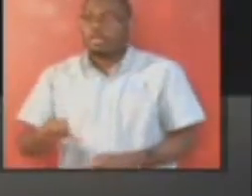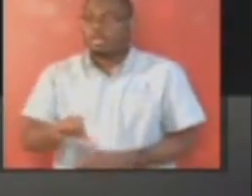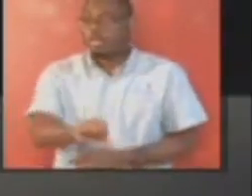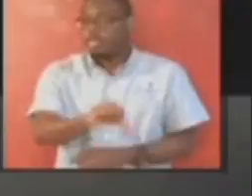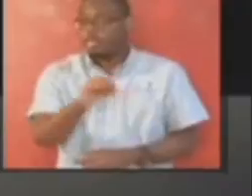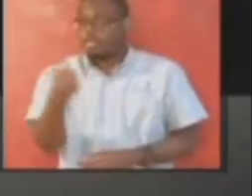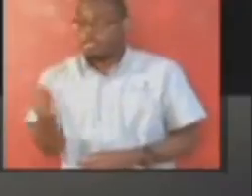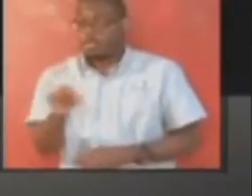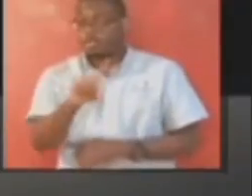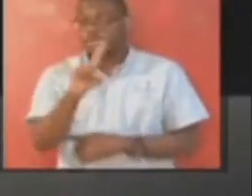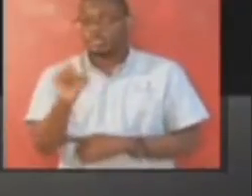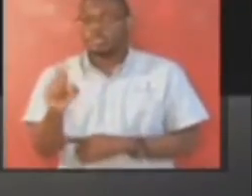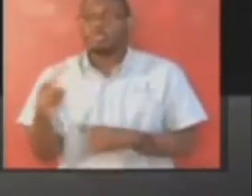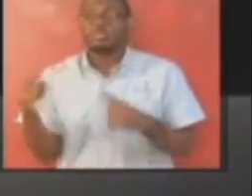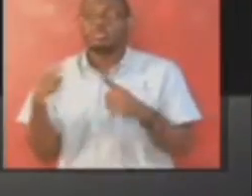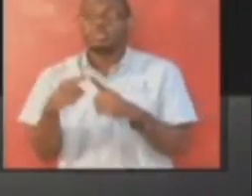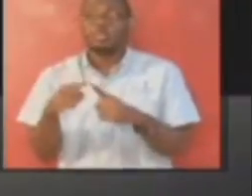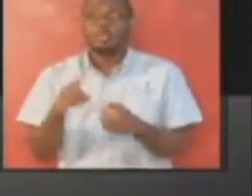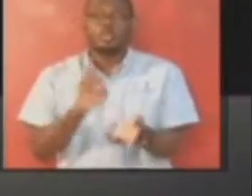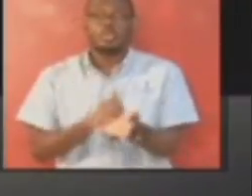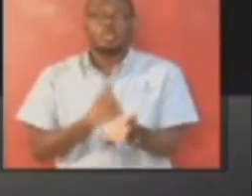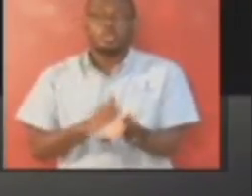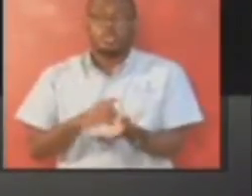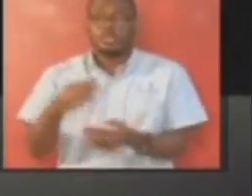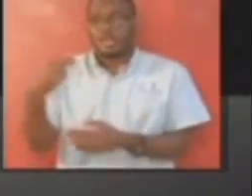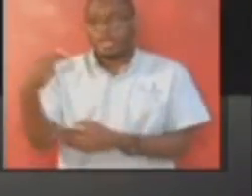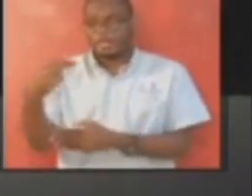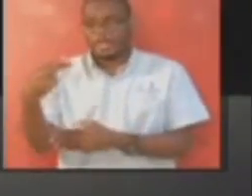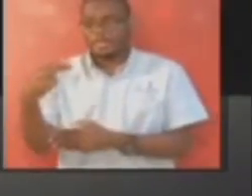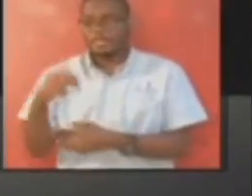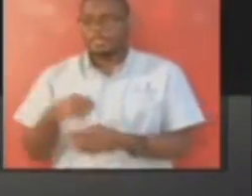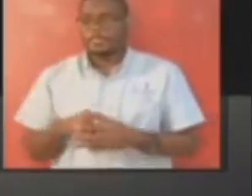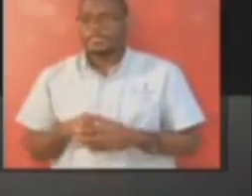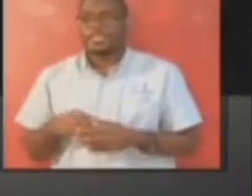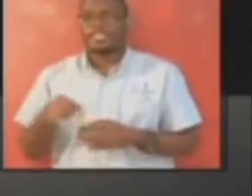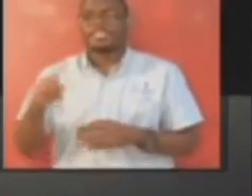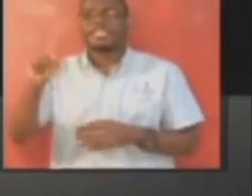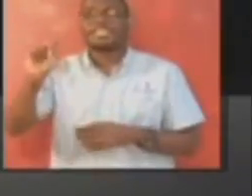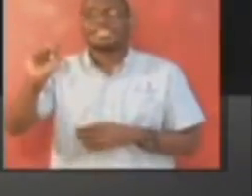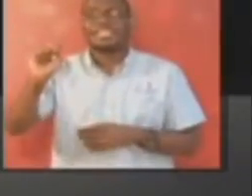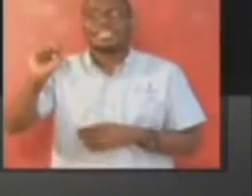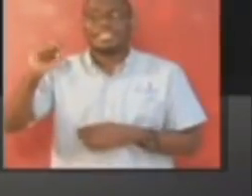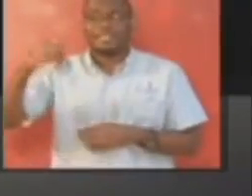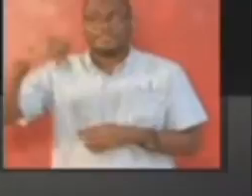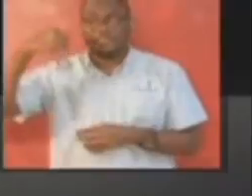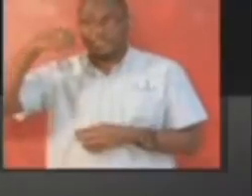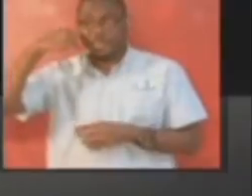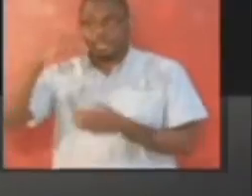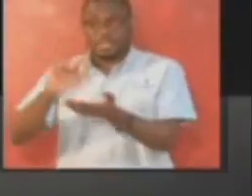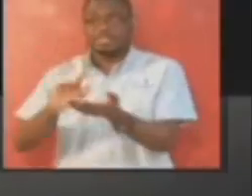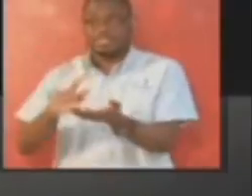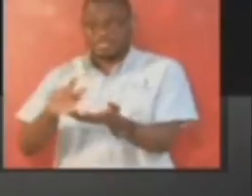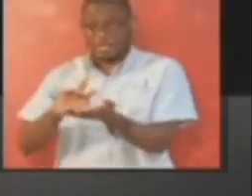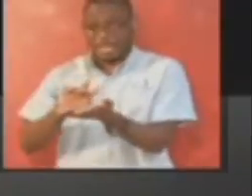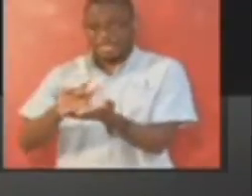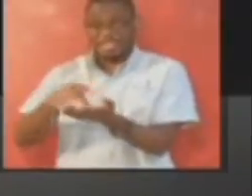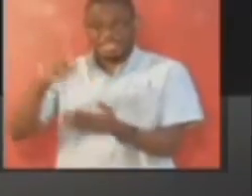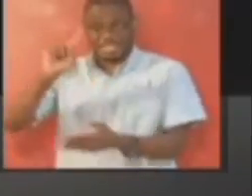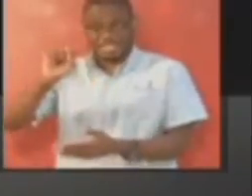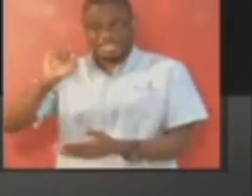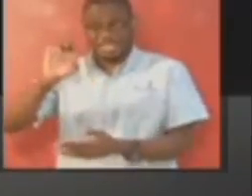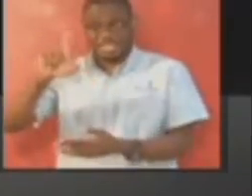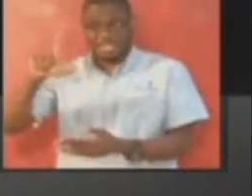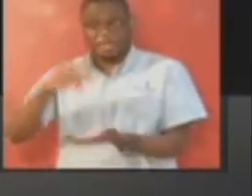for Dr. Hamid. Has telemedicine been successful within the older population, seeing that they